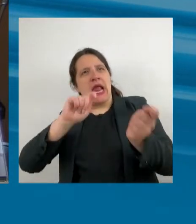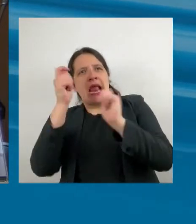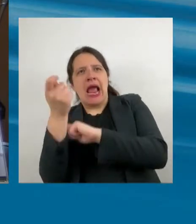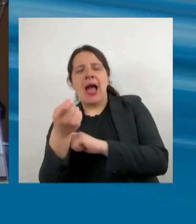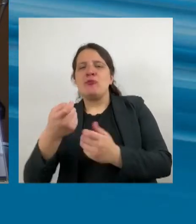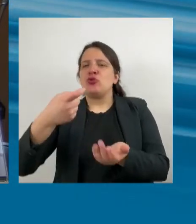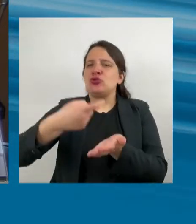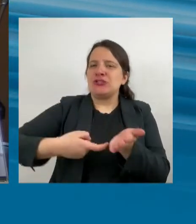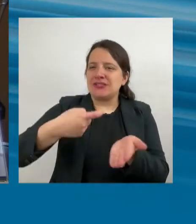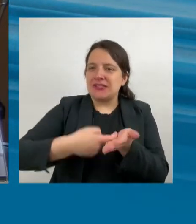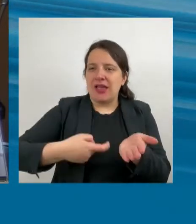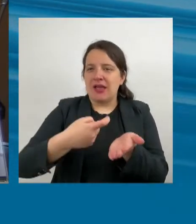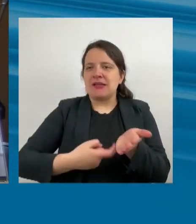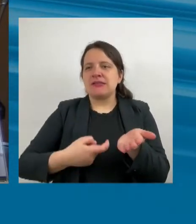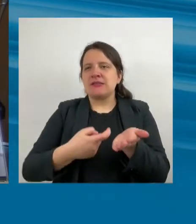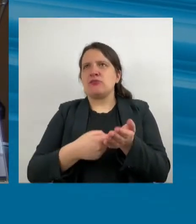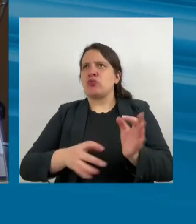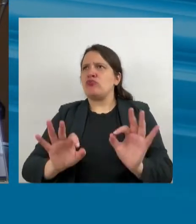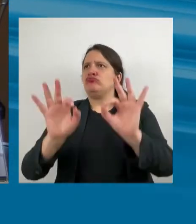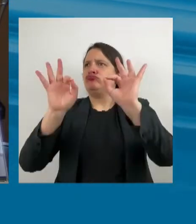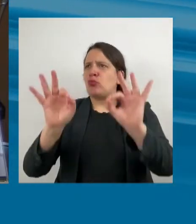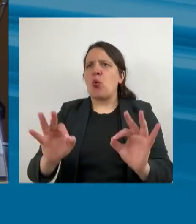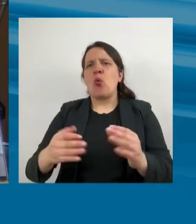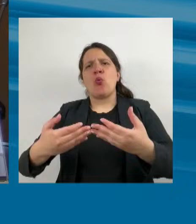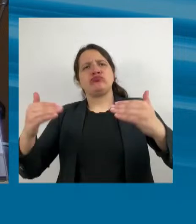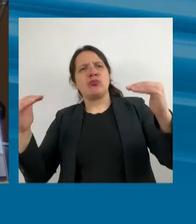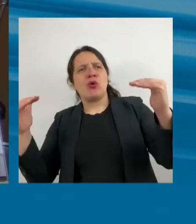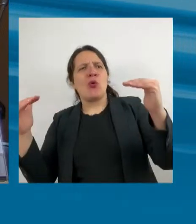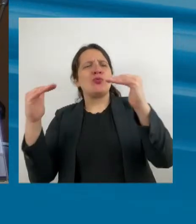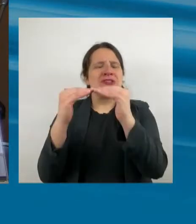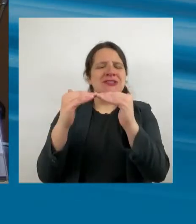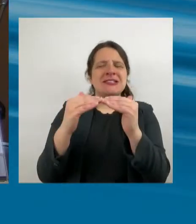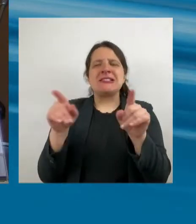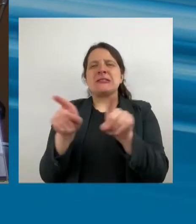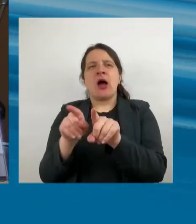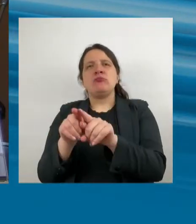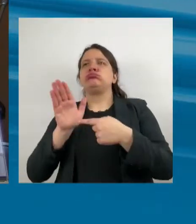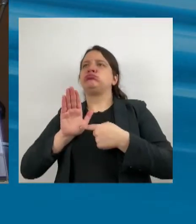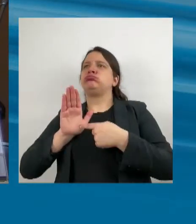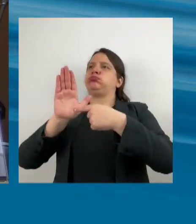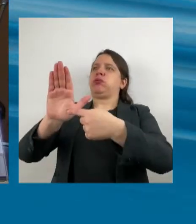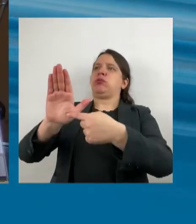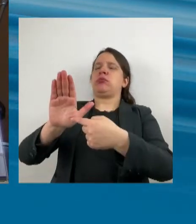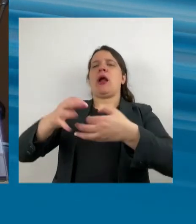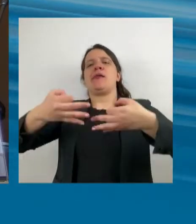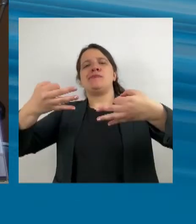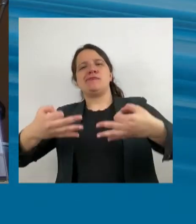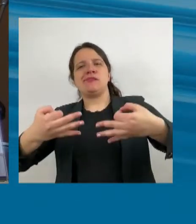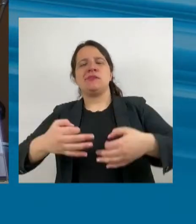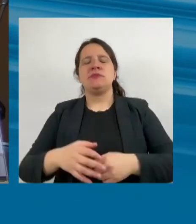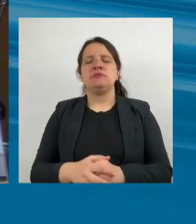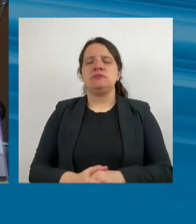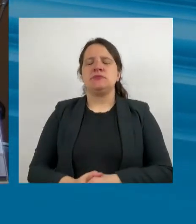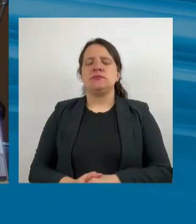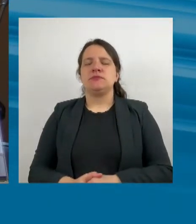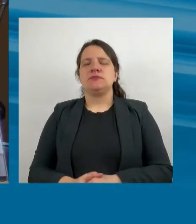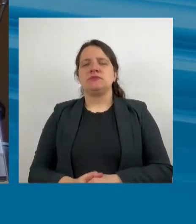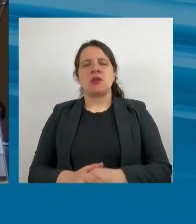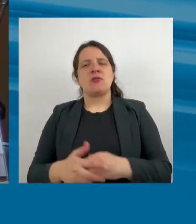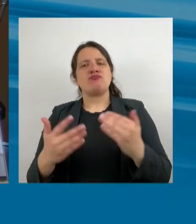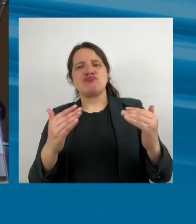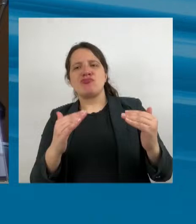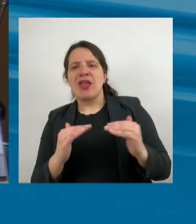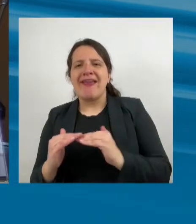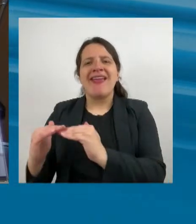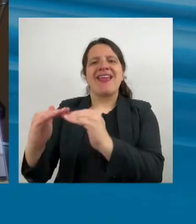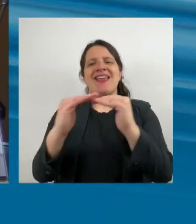financial flows. Transparency, integrity, and accountability are key principles at all levels and essential for building trust